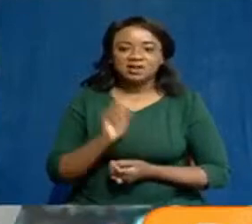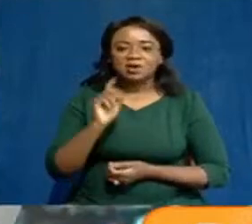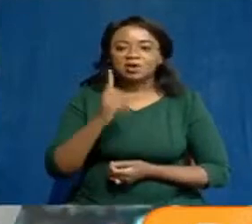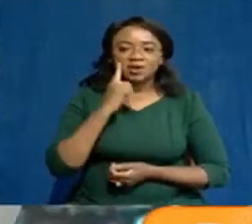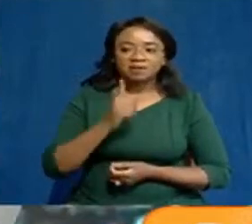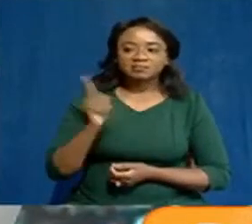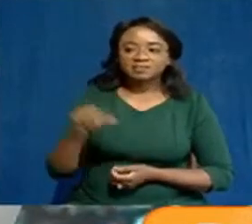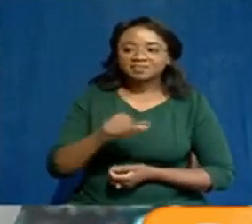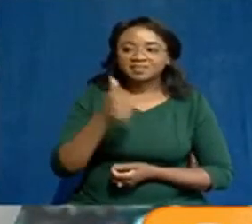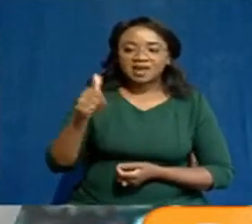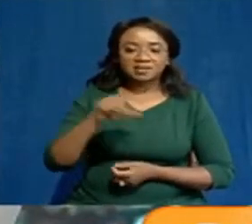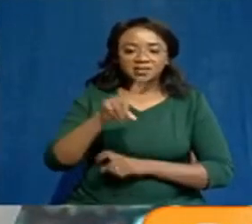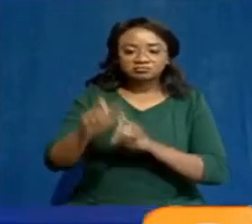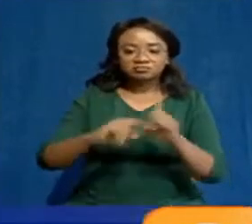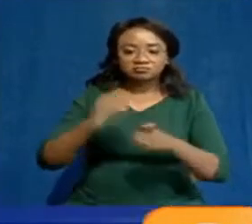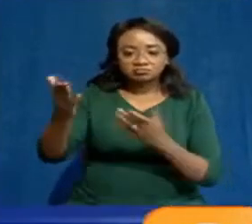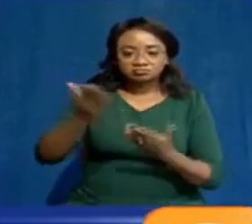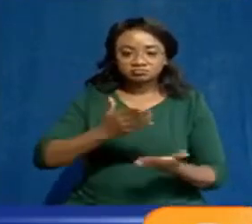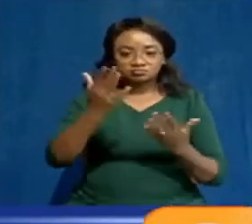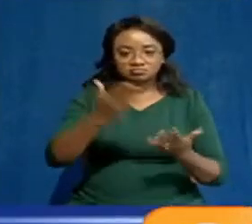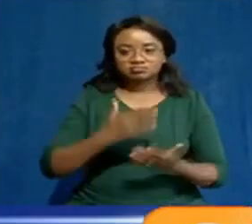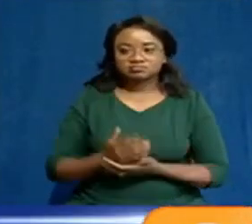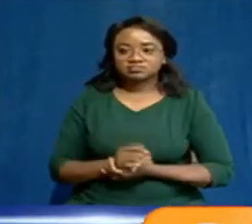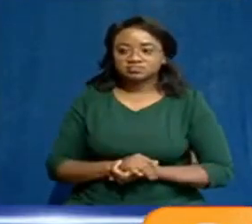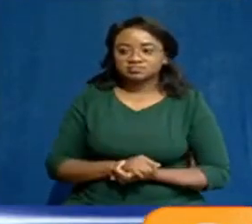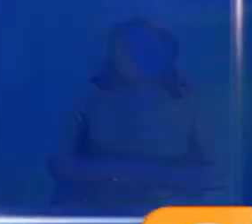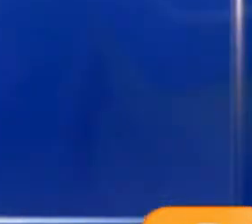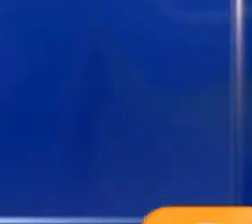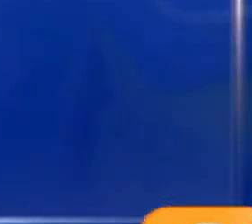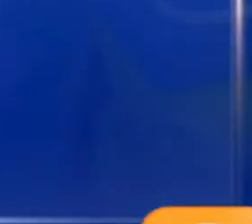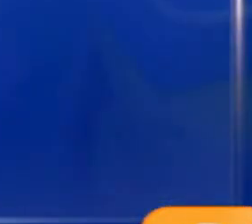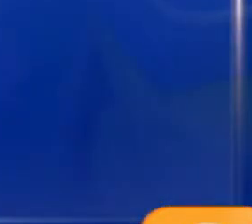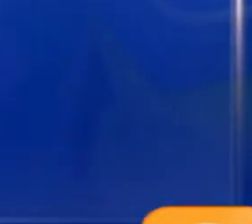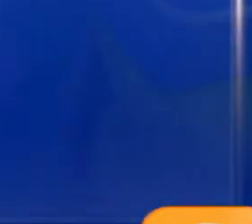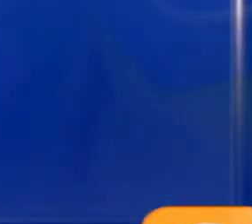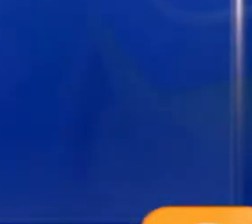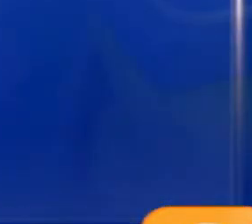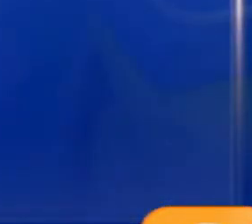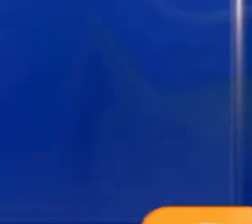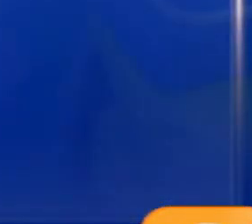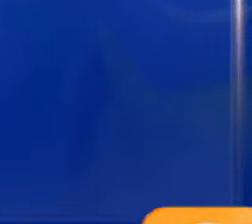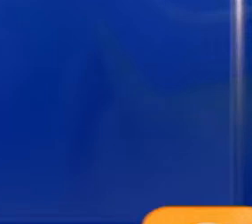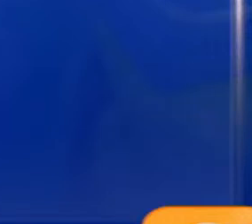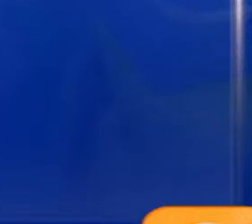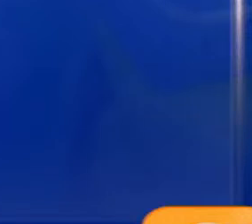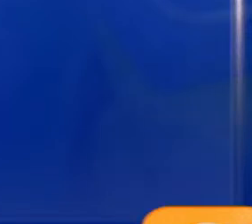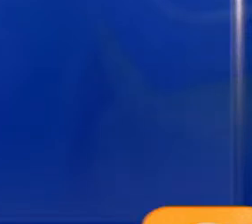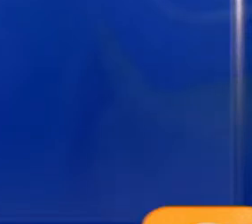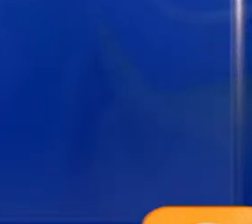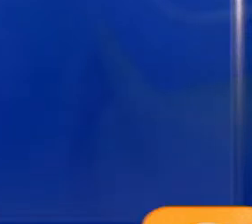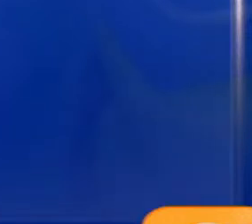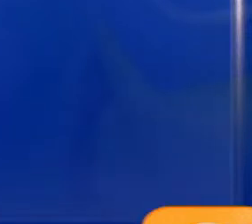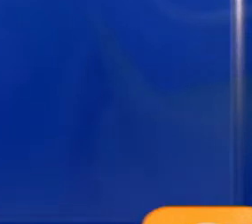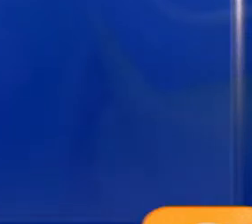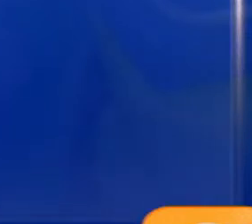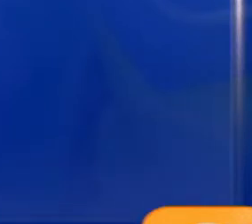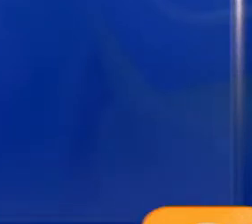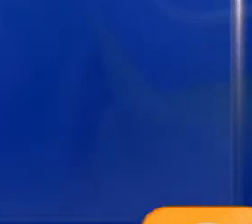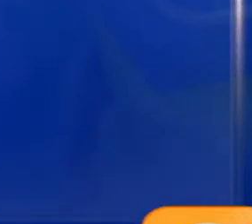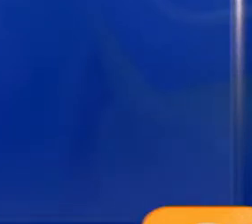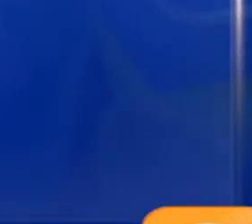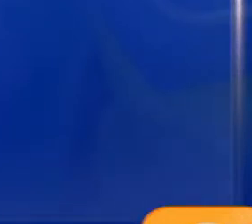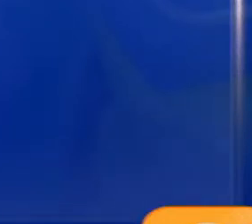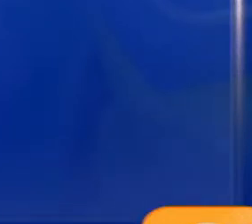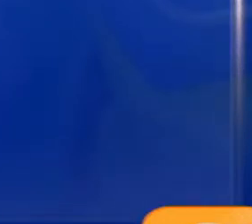feedback and wind up on this. I'll come to all of you for closing remarks. Lisa says, I'm a teacher. Waste management and segregation is not in our